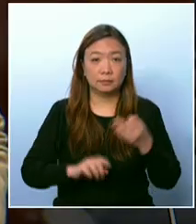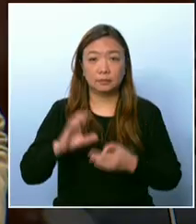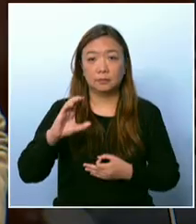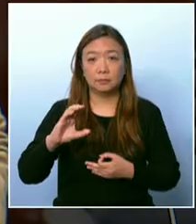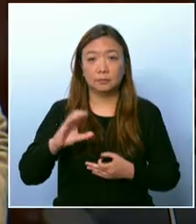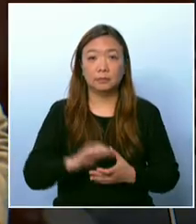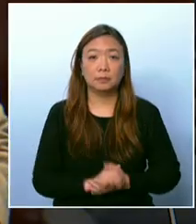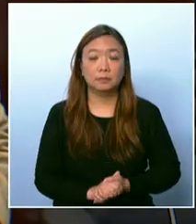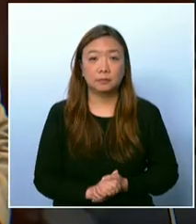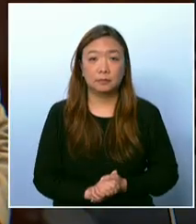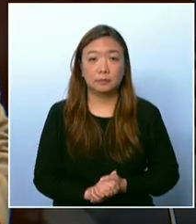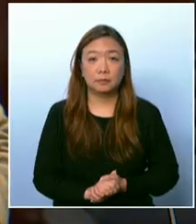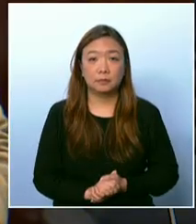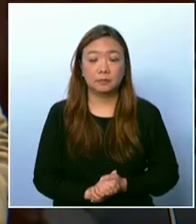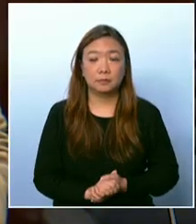Ronick Chan.